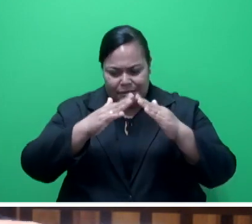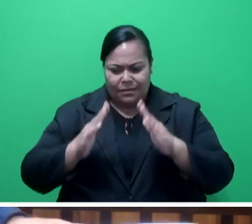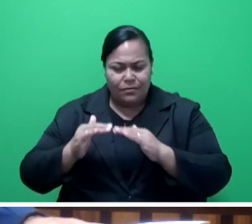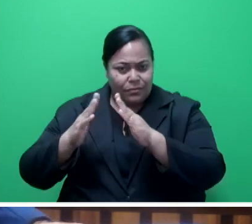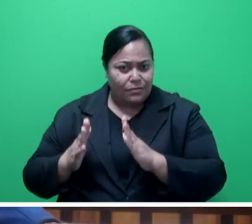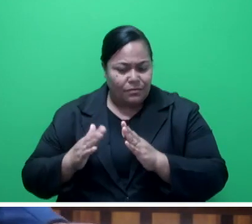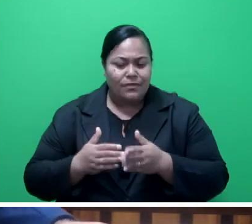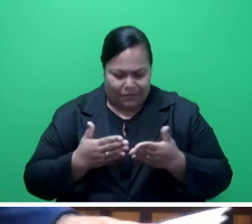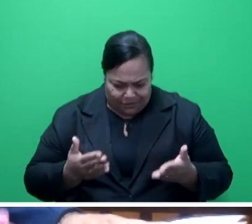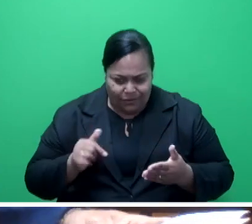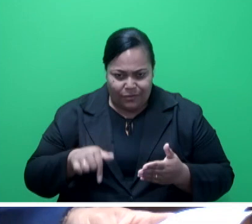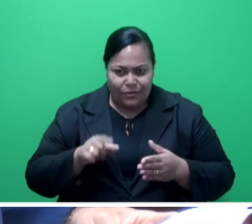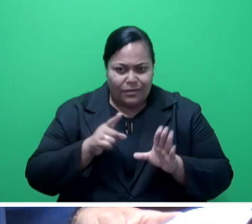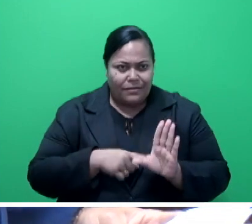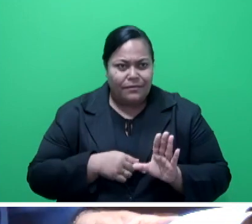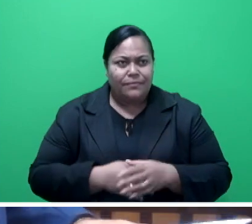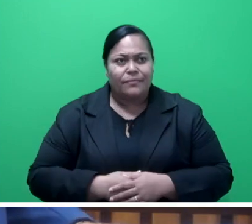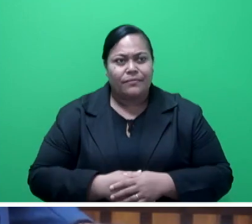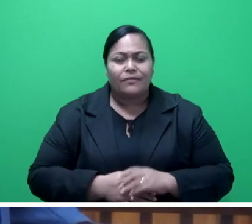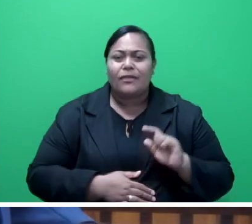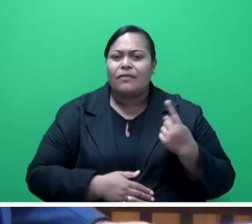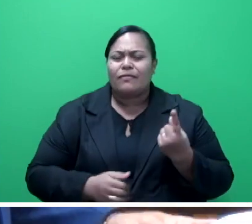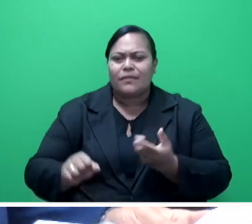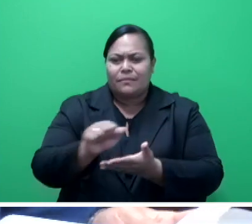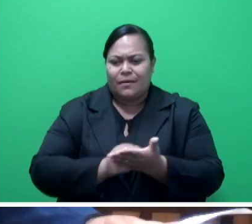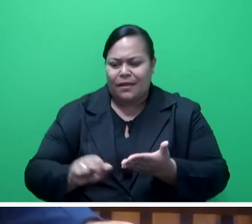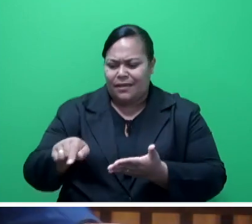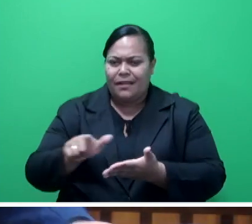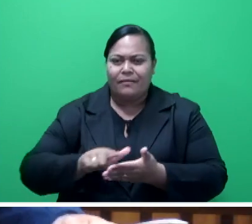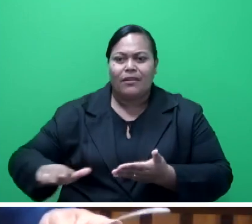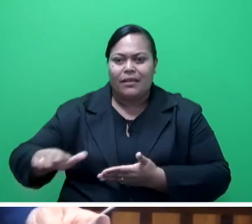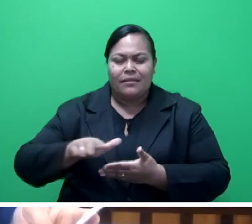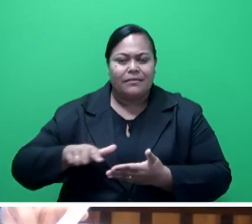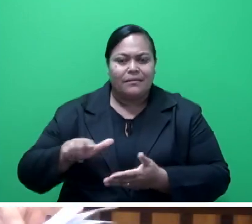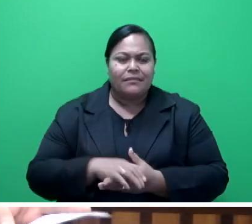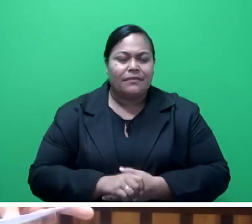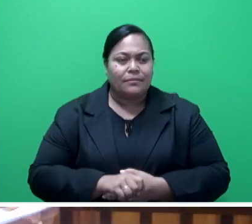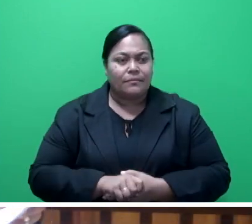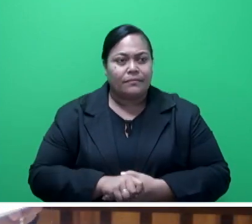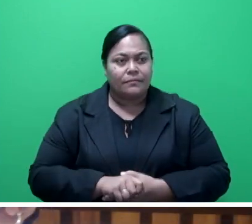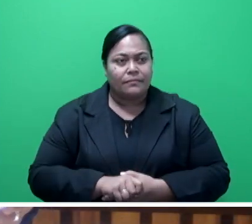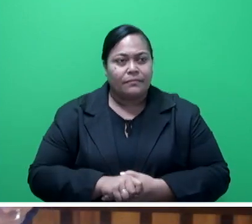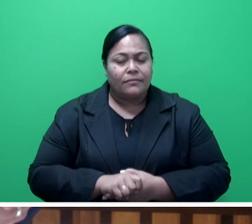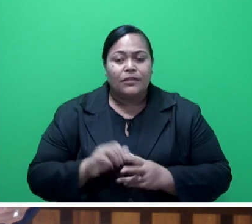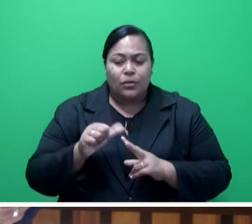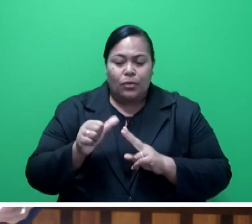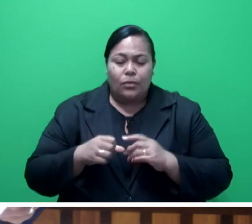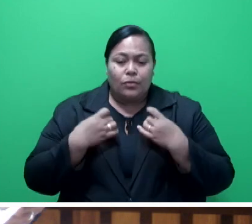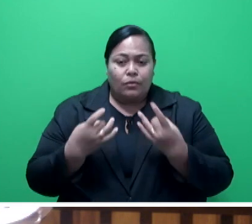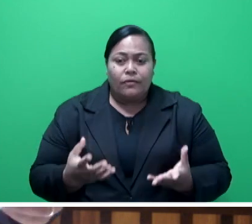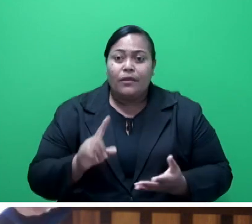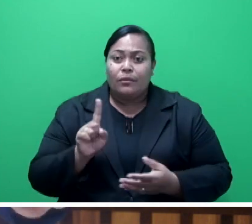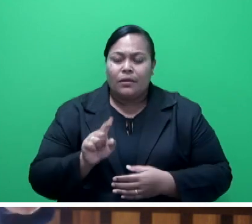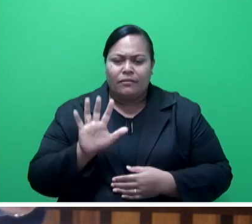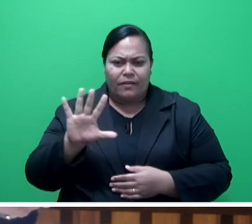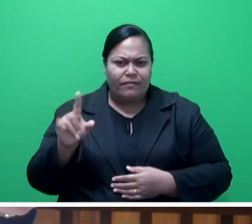of $260 for the purchase of their first land. They want to buy lands. We also provide, Mr. Speaker, sir,